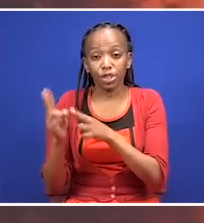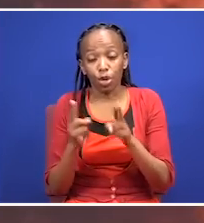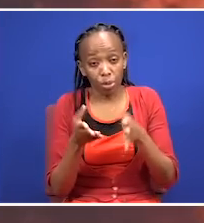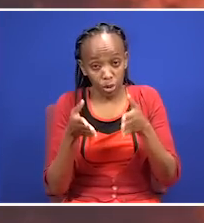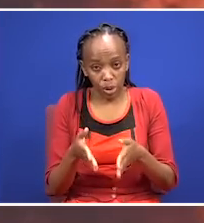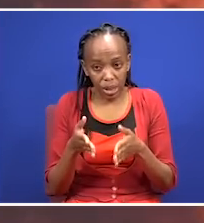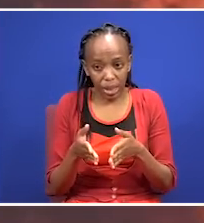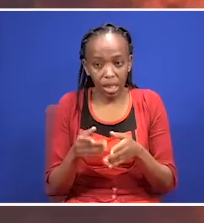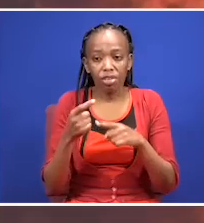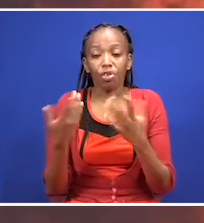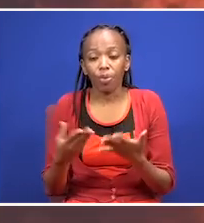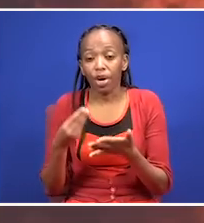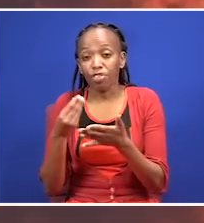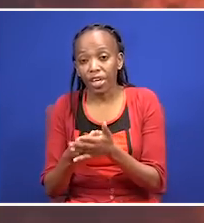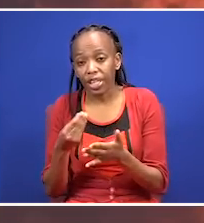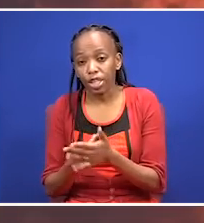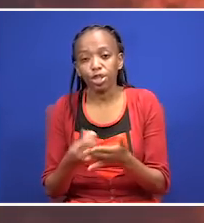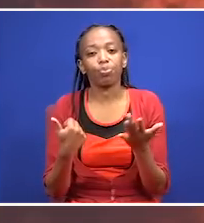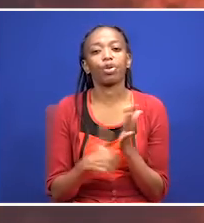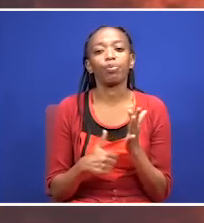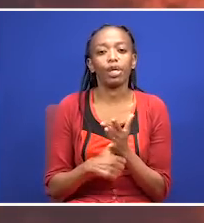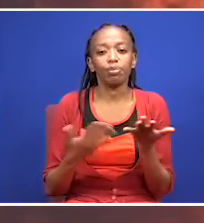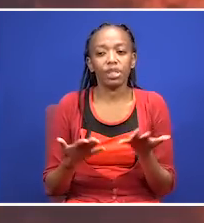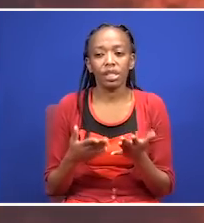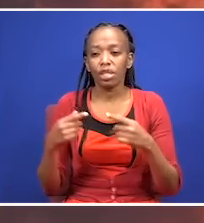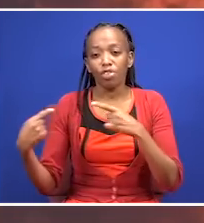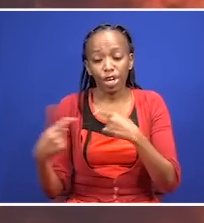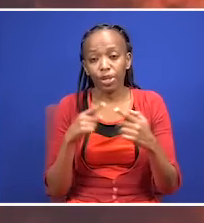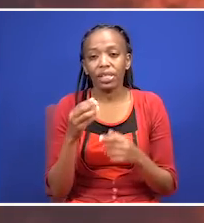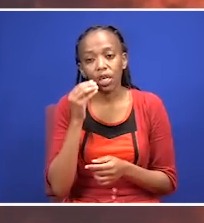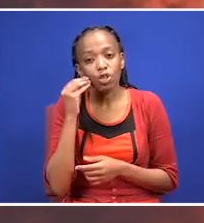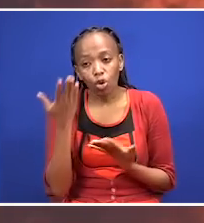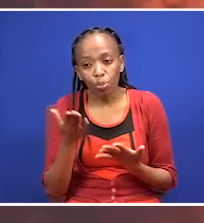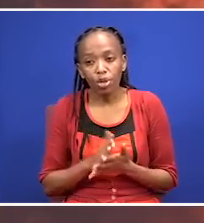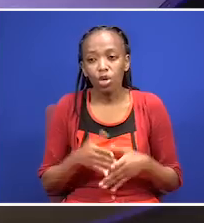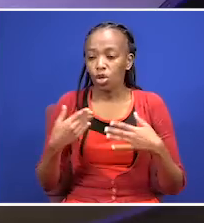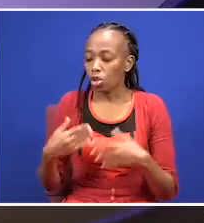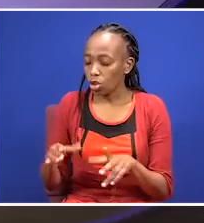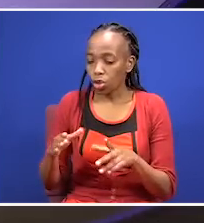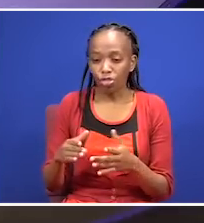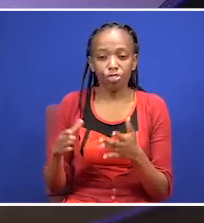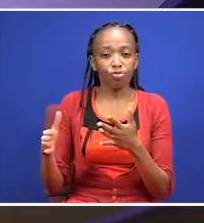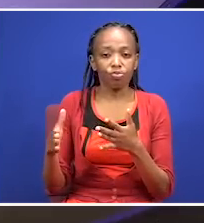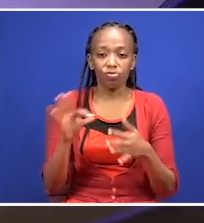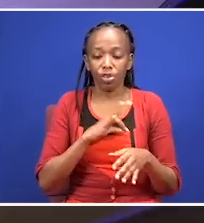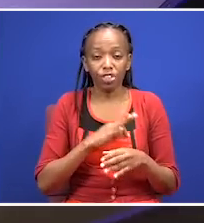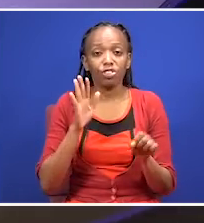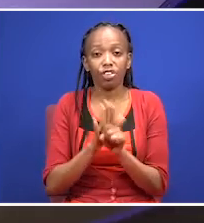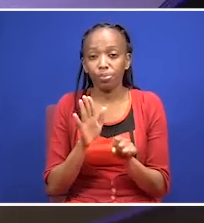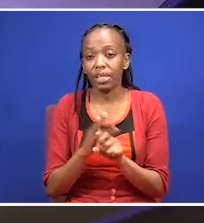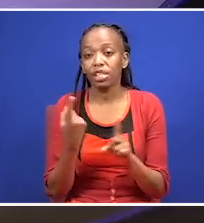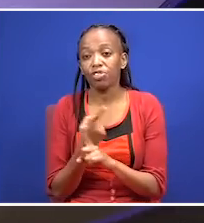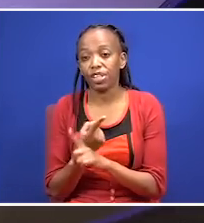day ranging from financial constraints violence at home loss of livelihood for various